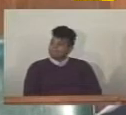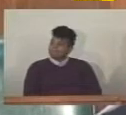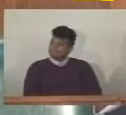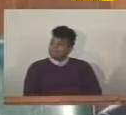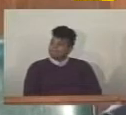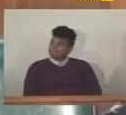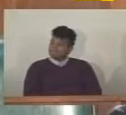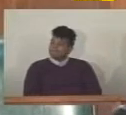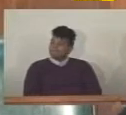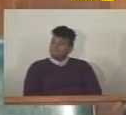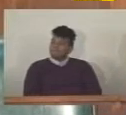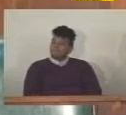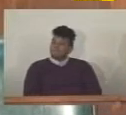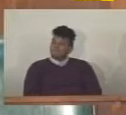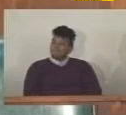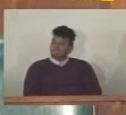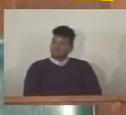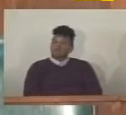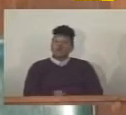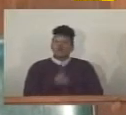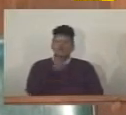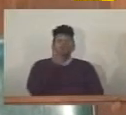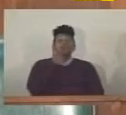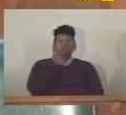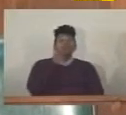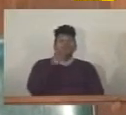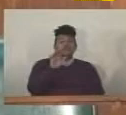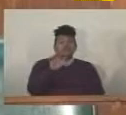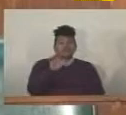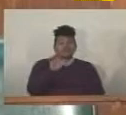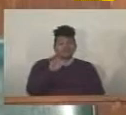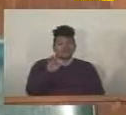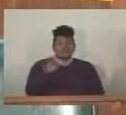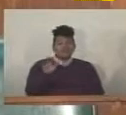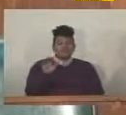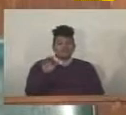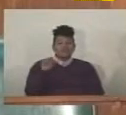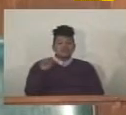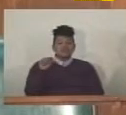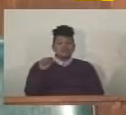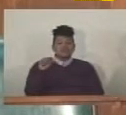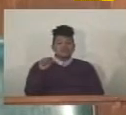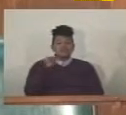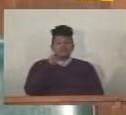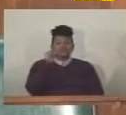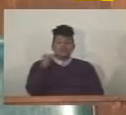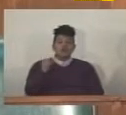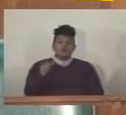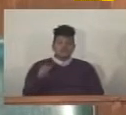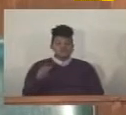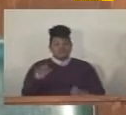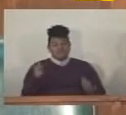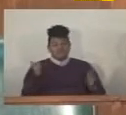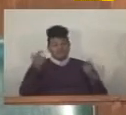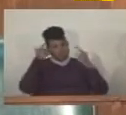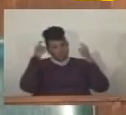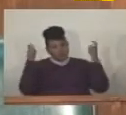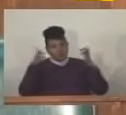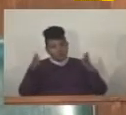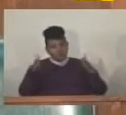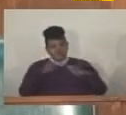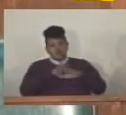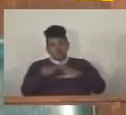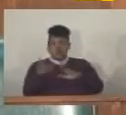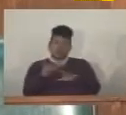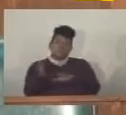And so I say this, not in any pejorative way. Don't